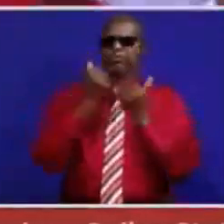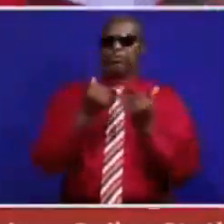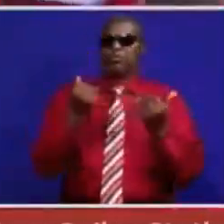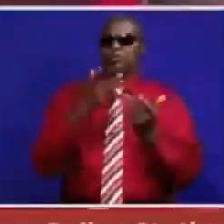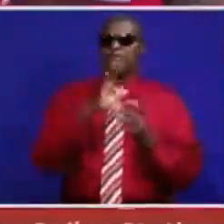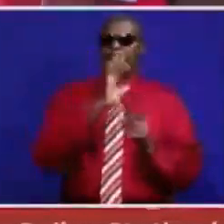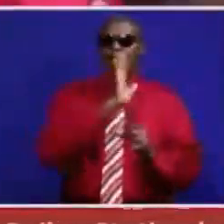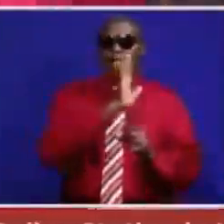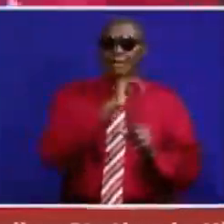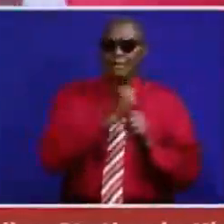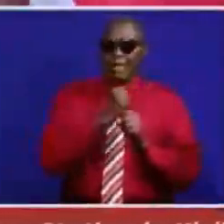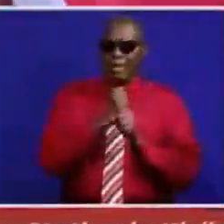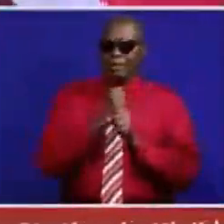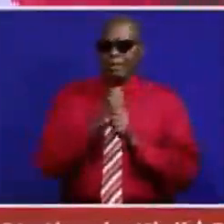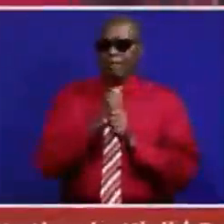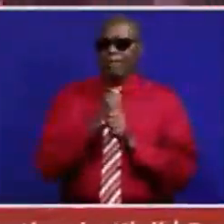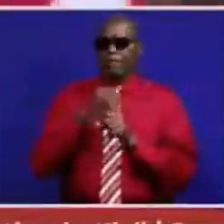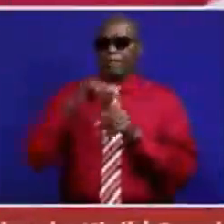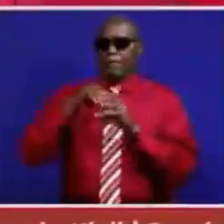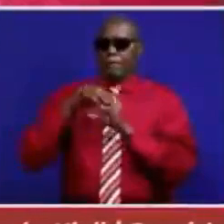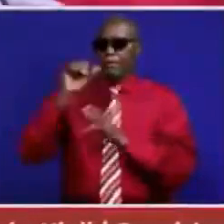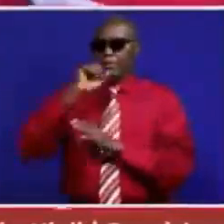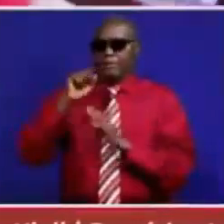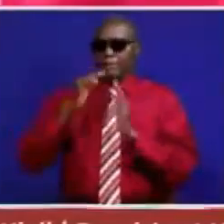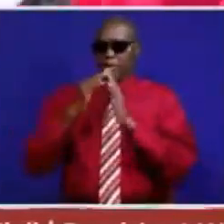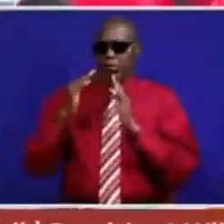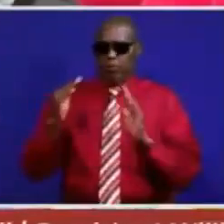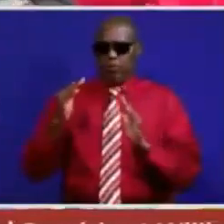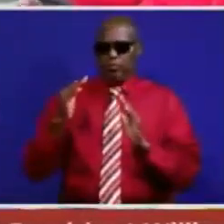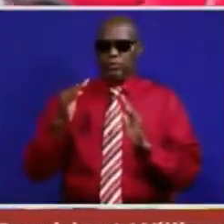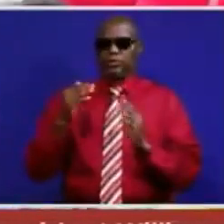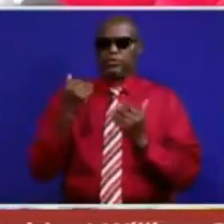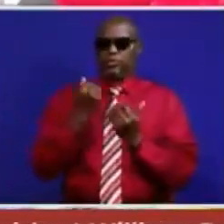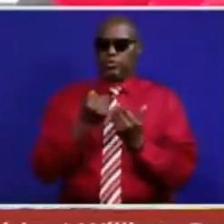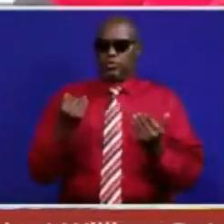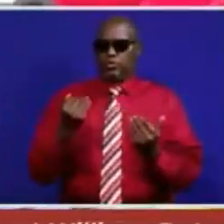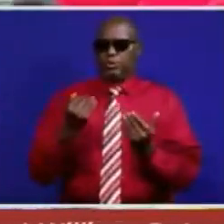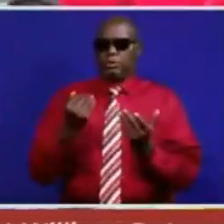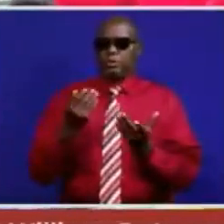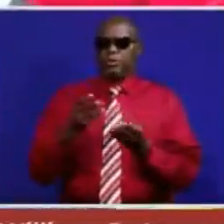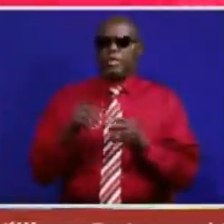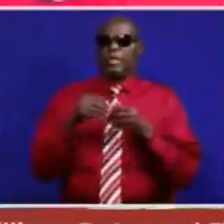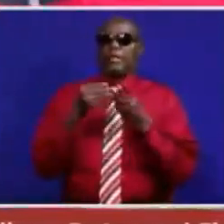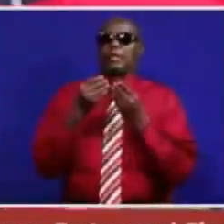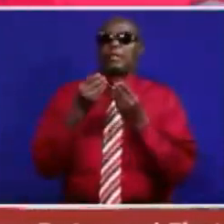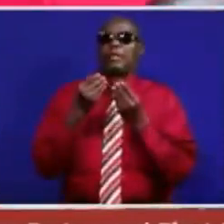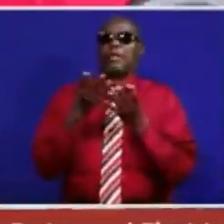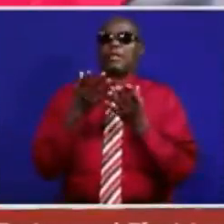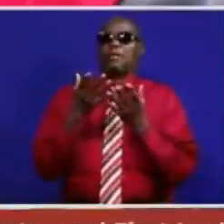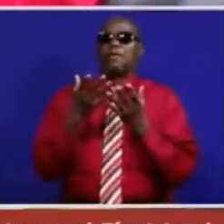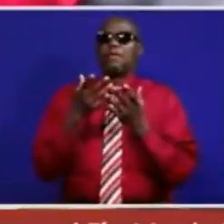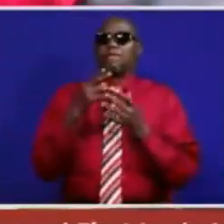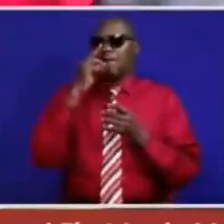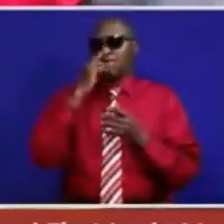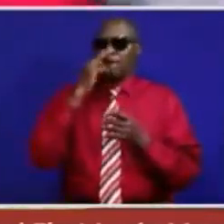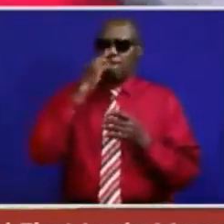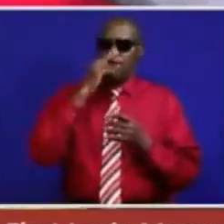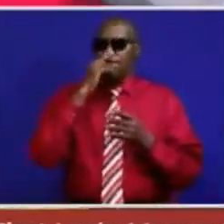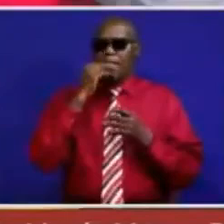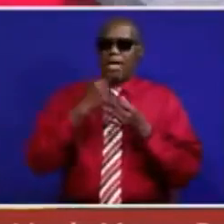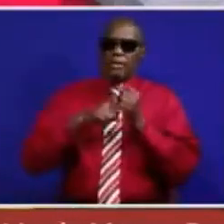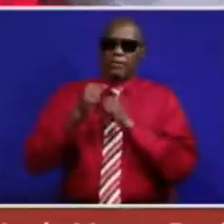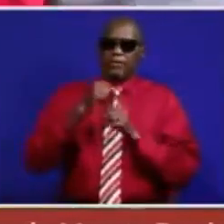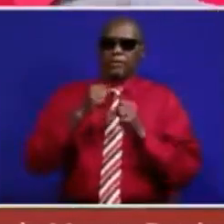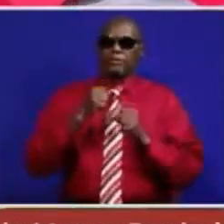Nairobi, as is tradition. In the day-long party, the children were treated to an assortment of entertainment activities, among